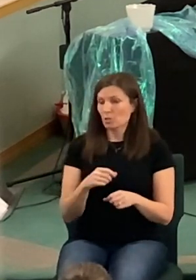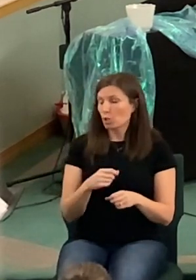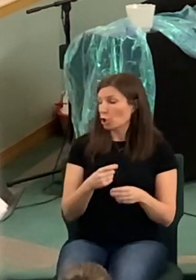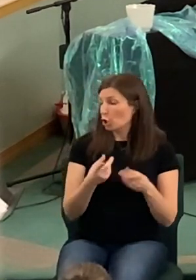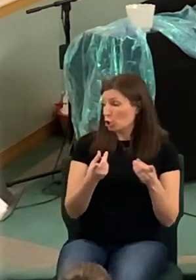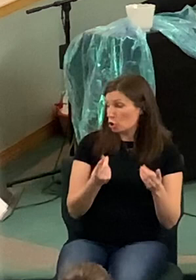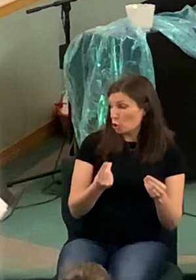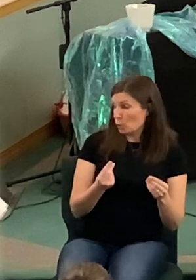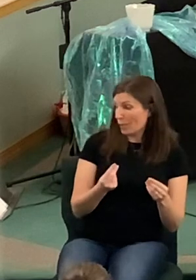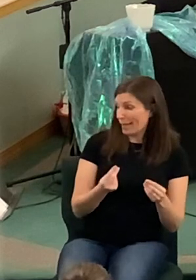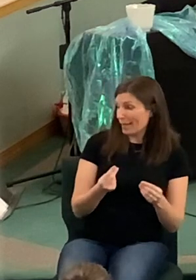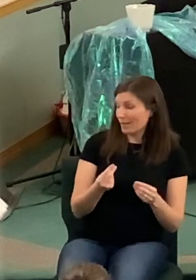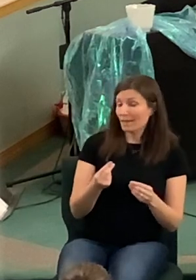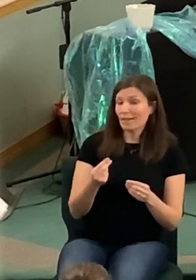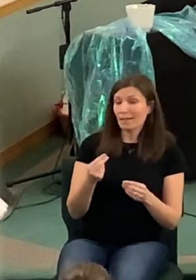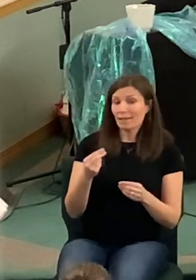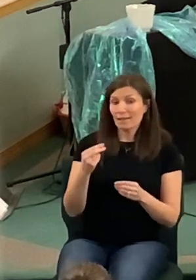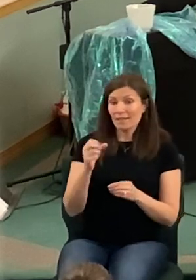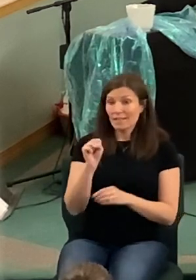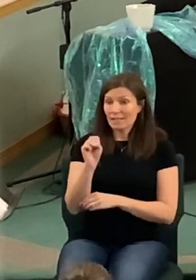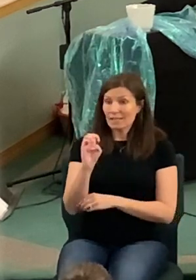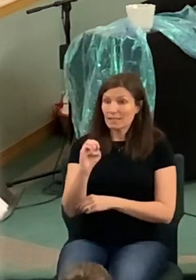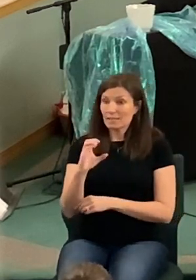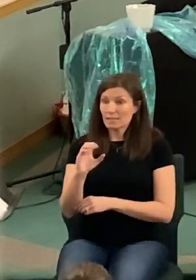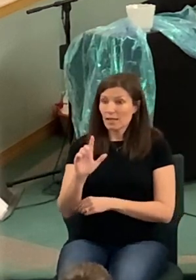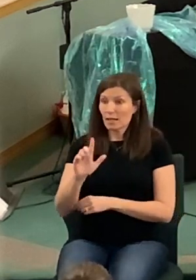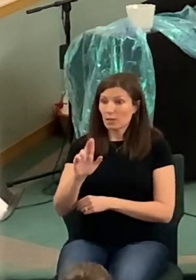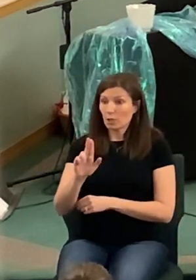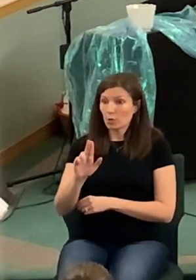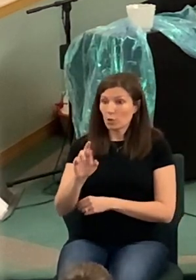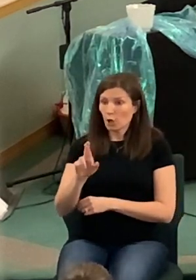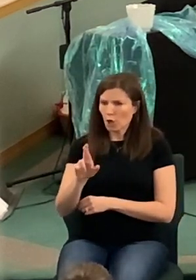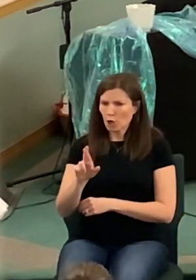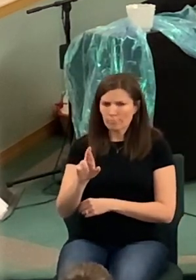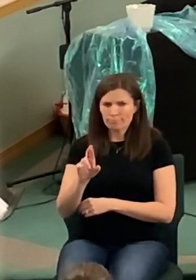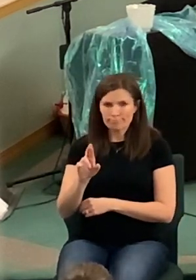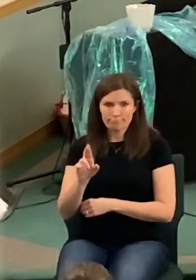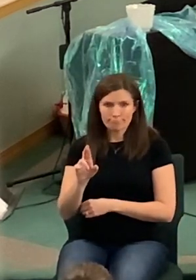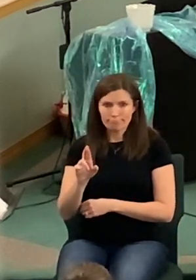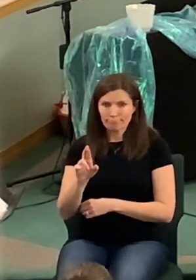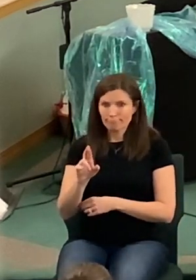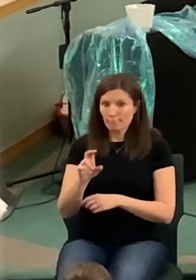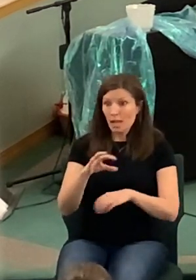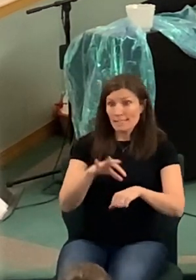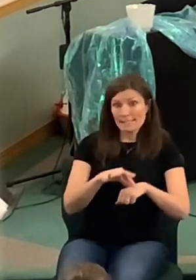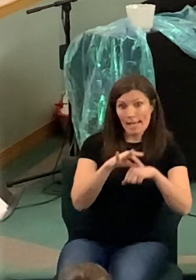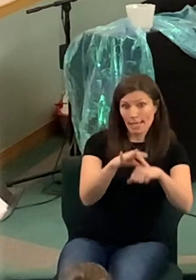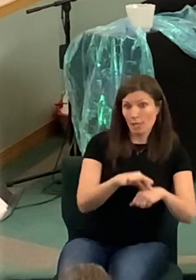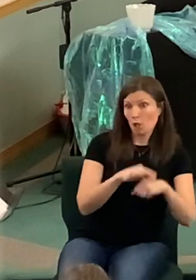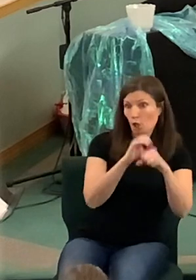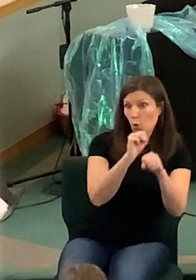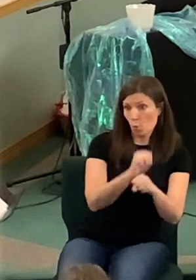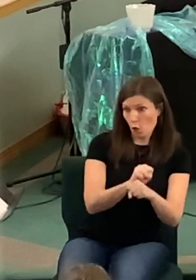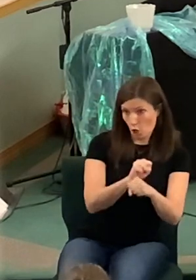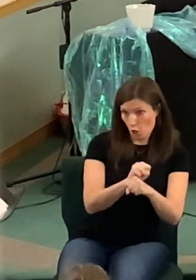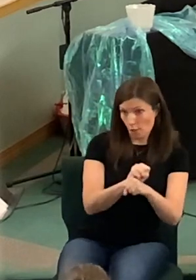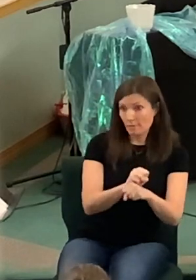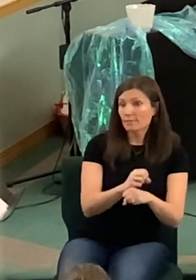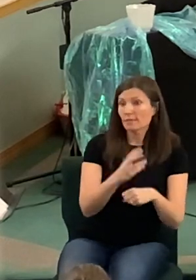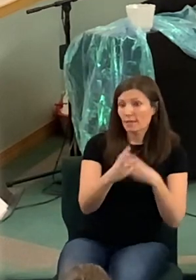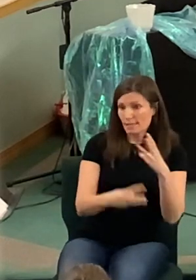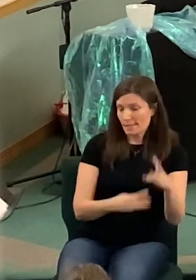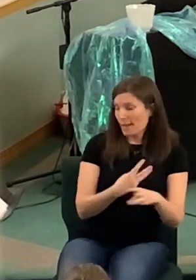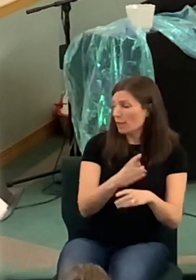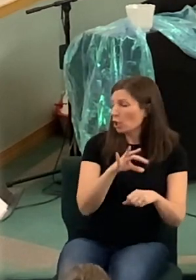Work in a Sacred Way. And what we're going to learn from Paul in this passage in Colossians is that obedience